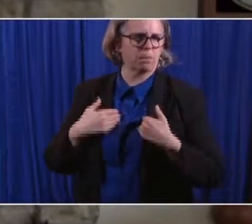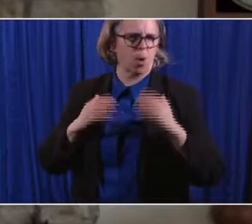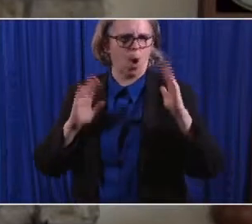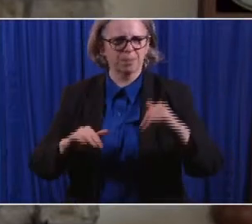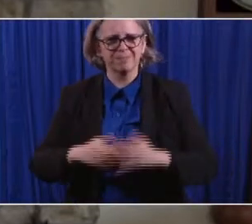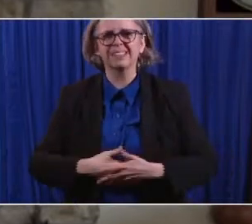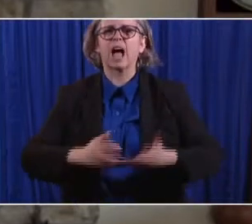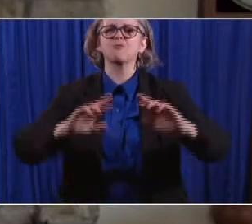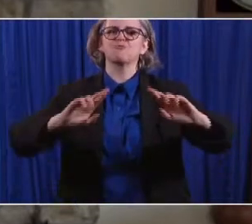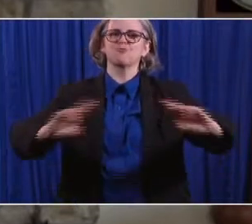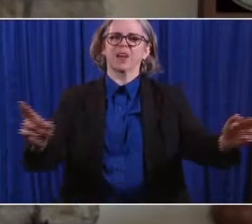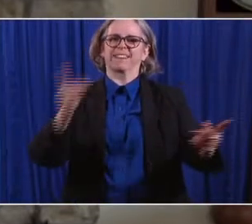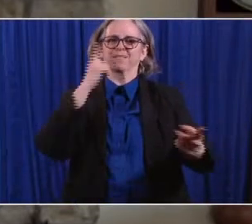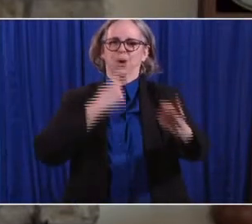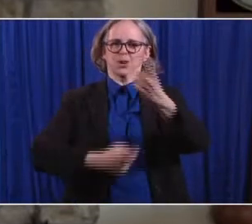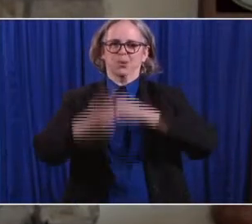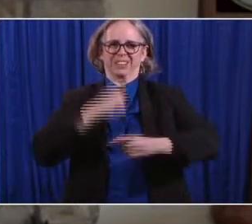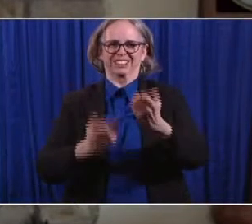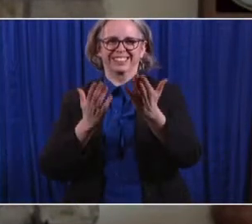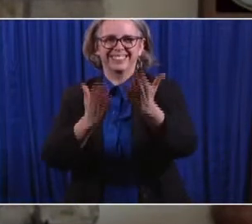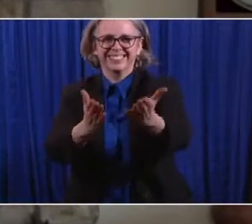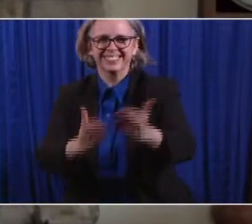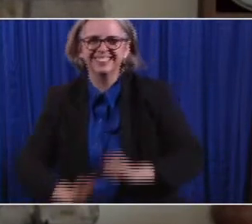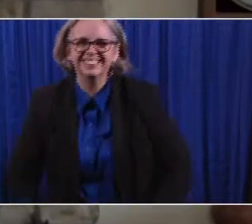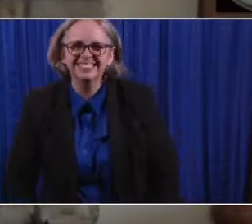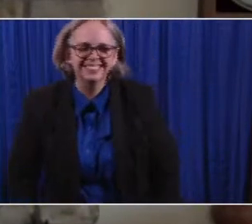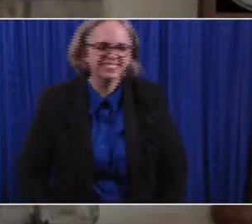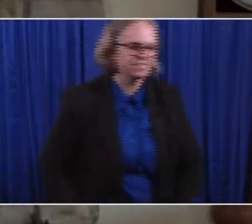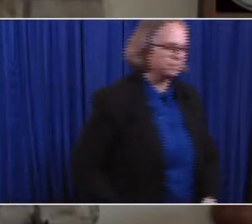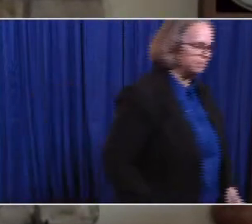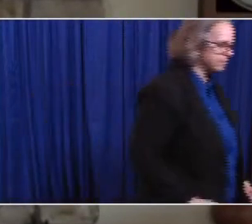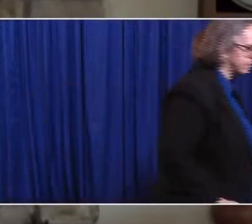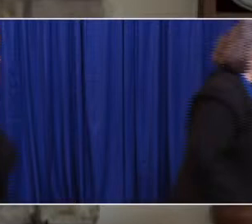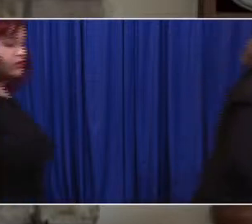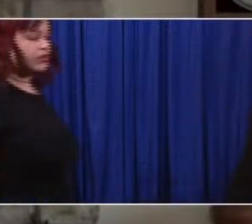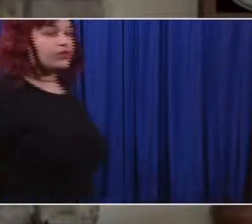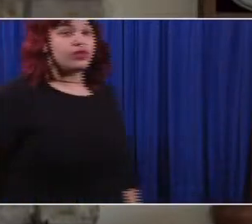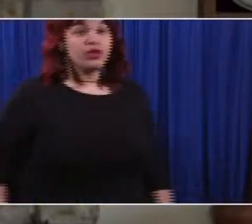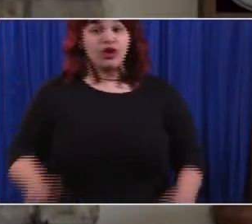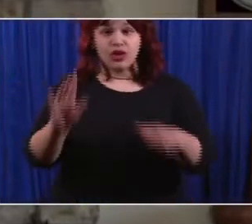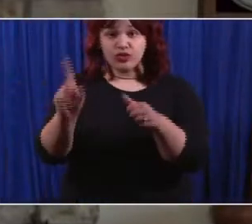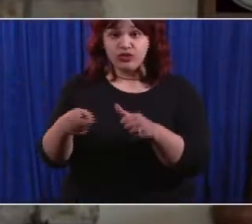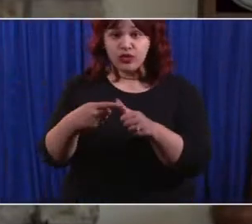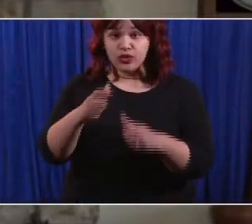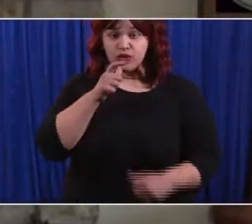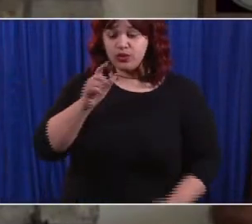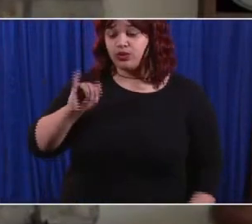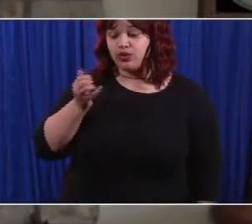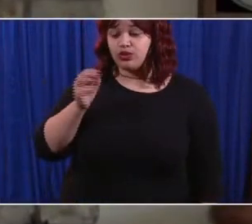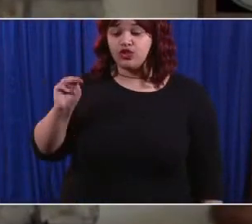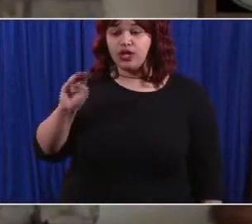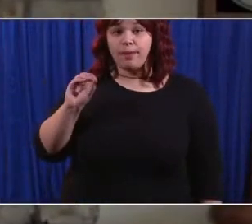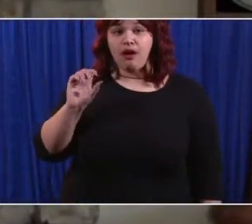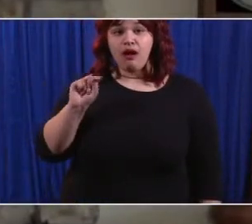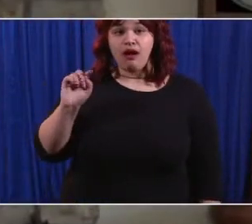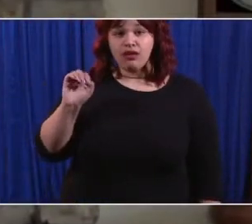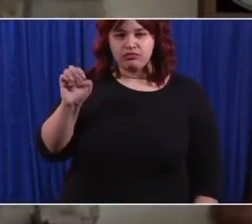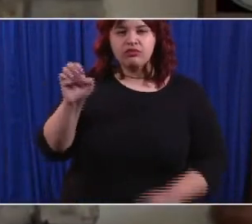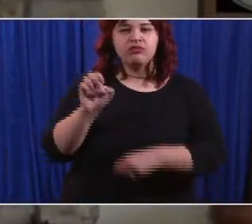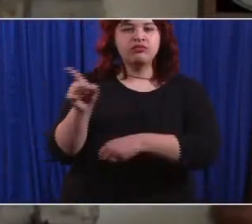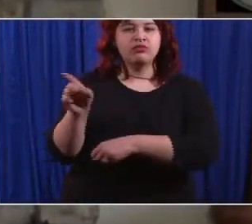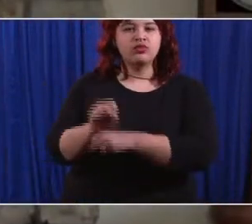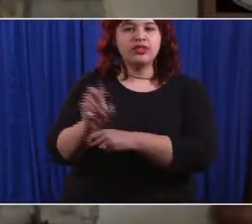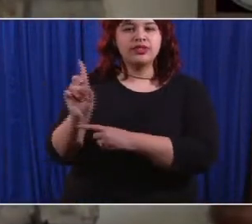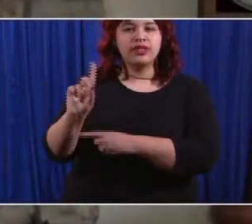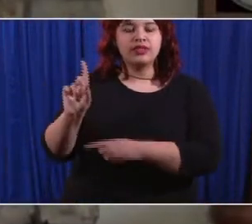to questions. Governor, first question today is from Jim Oddie at WHIO in Dayton. Hey, Jim. Governor, thank you. Hey,